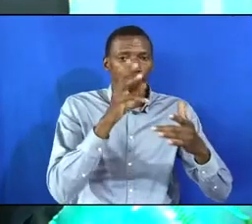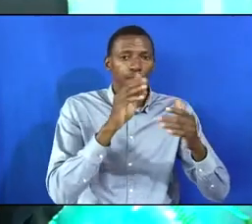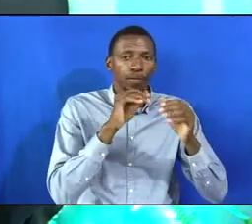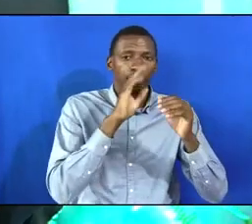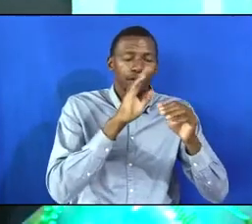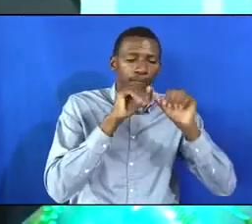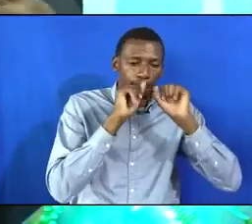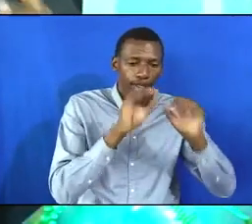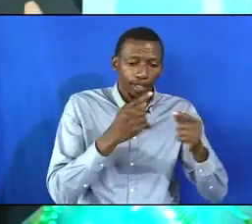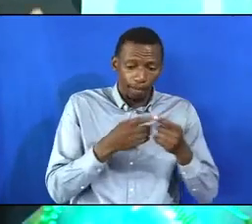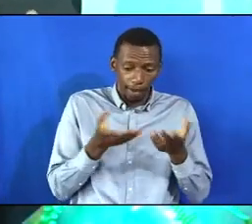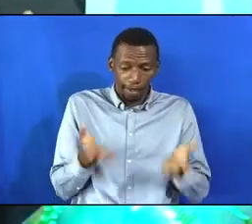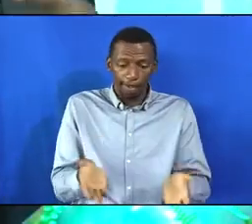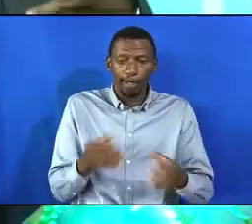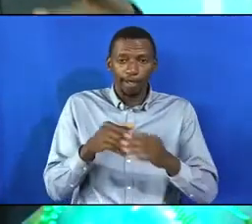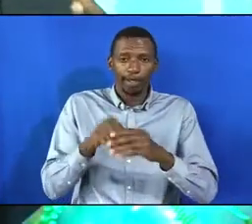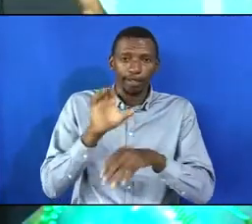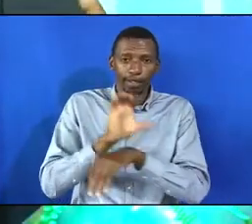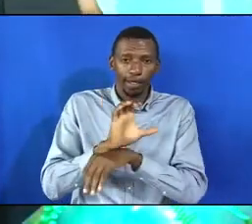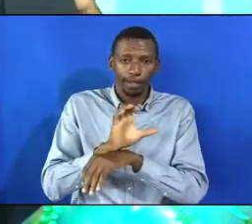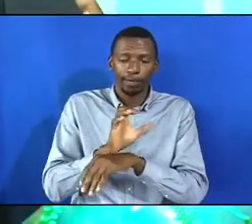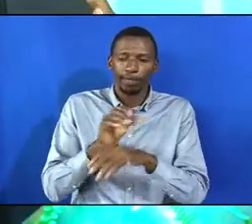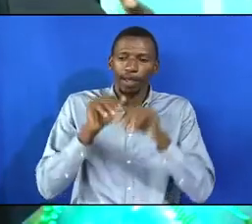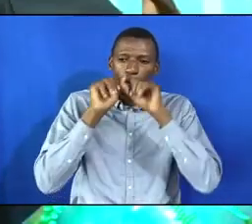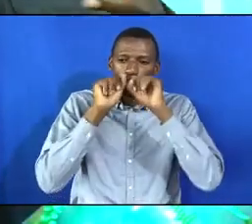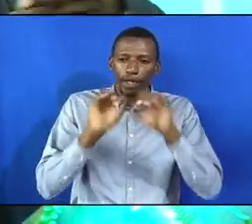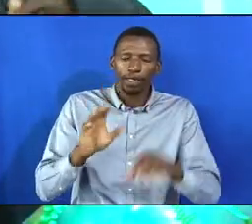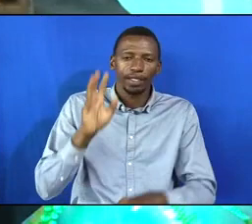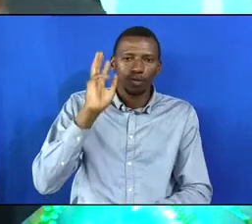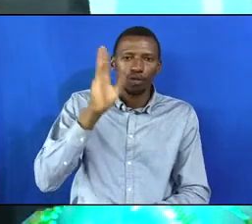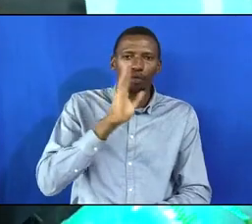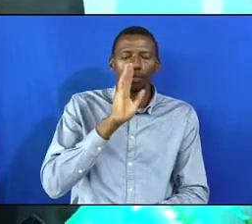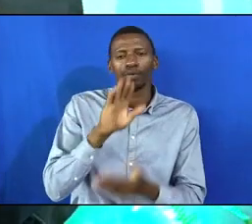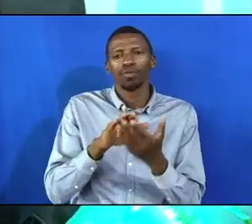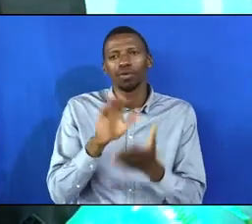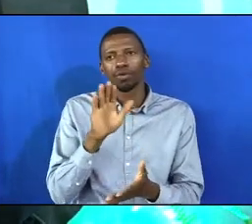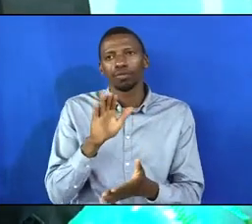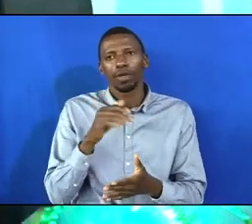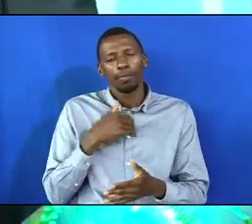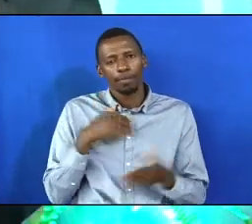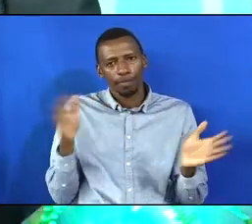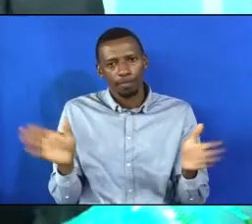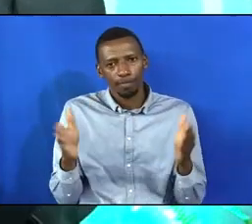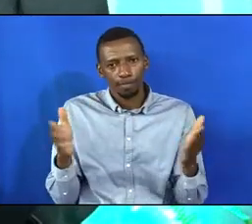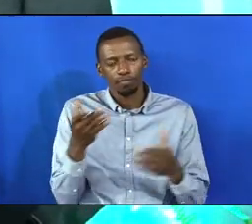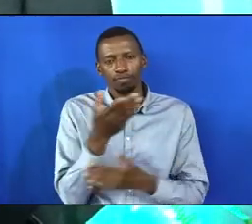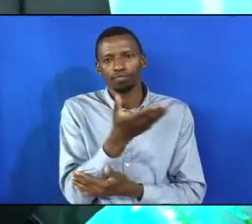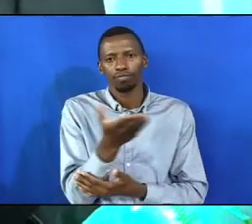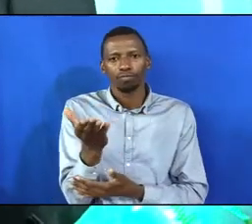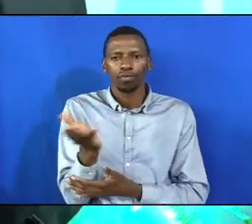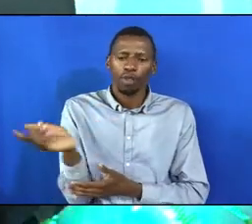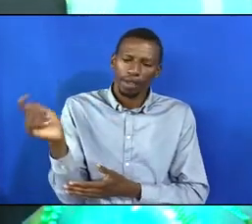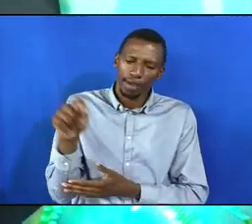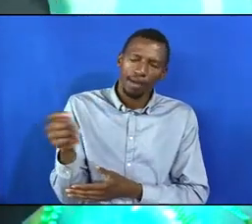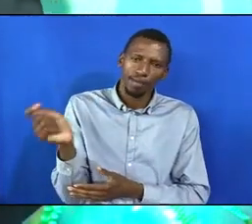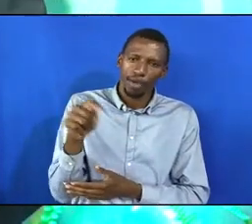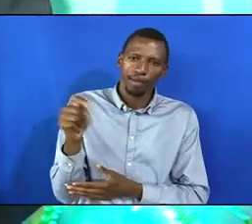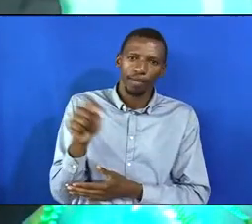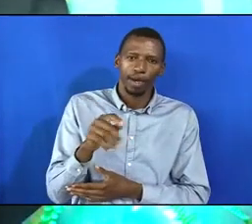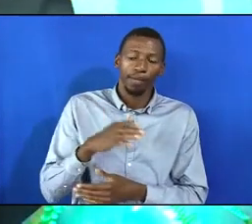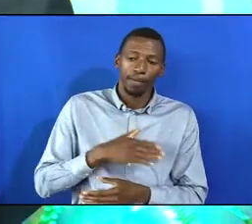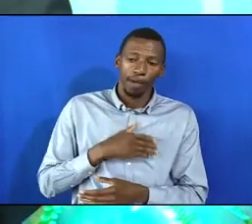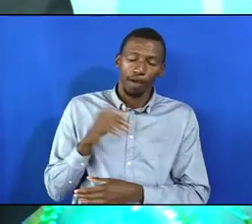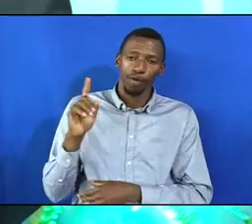be more. So I encourage you and I challenge you, trace your steps over here. That is the one testimony. My